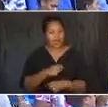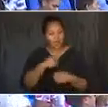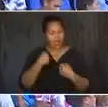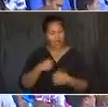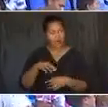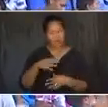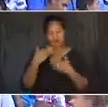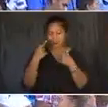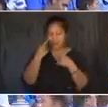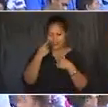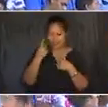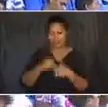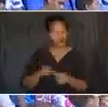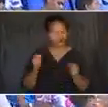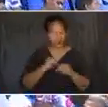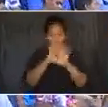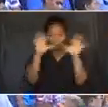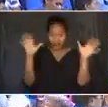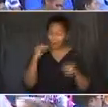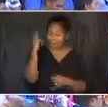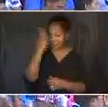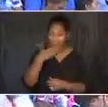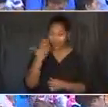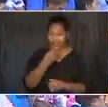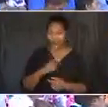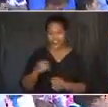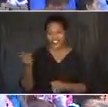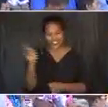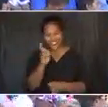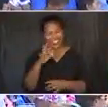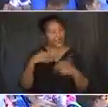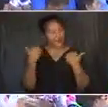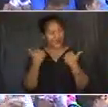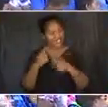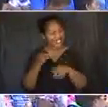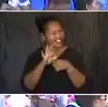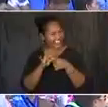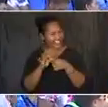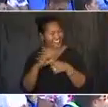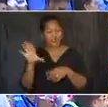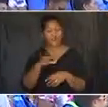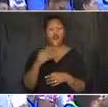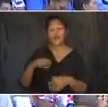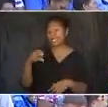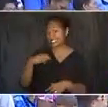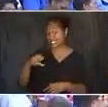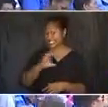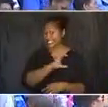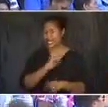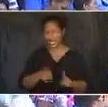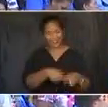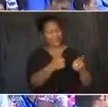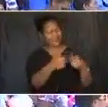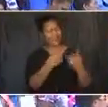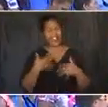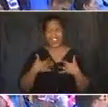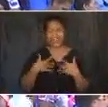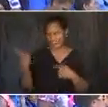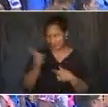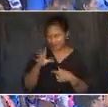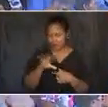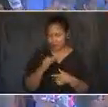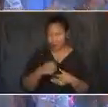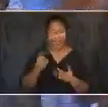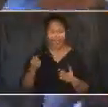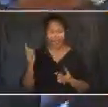na kena serau ni rai apa kena na roka mai beira leo ni vanua en dindin ni rakini bula rendu thapu mai kena en kena mai